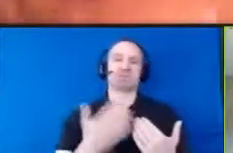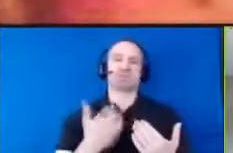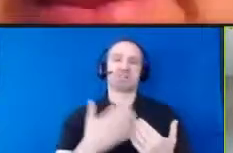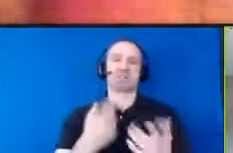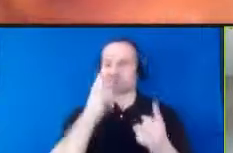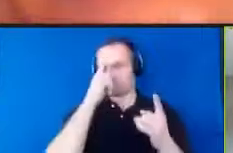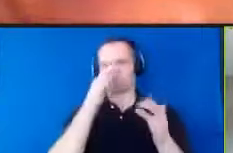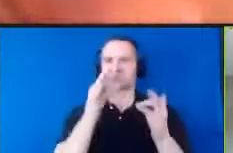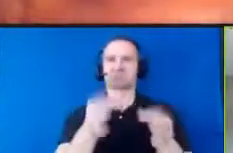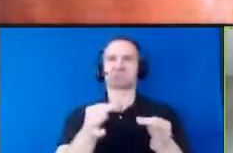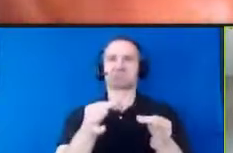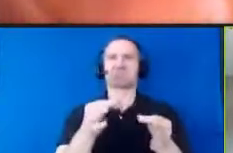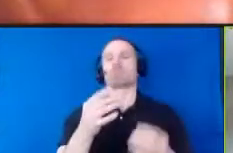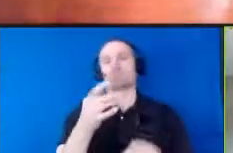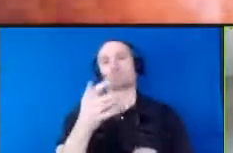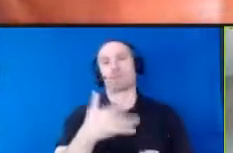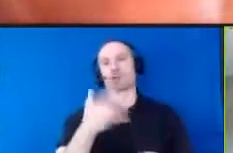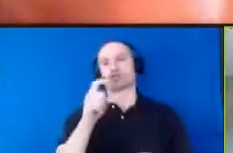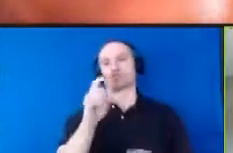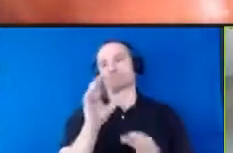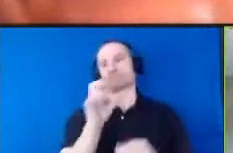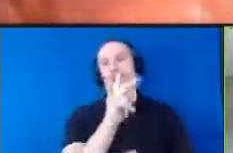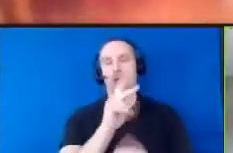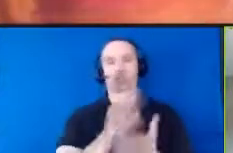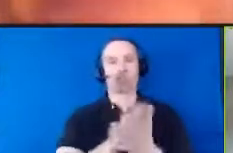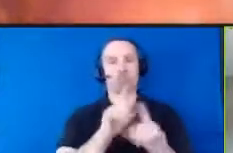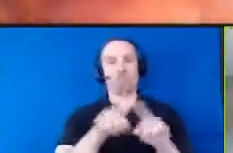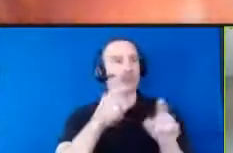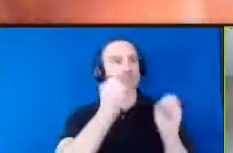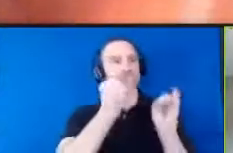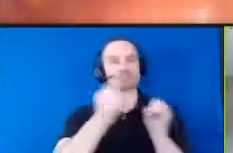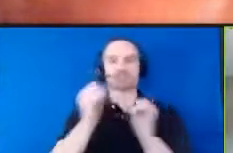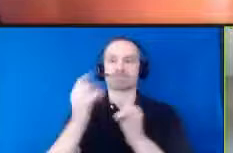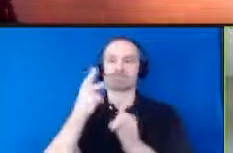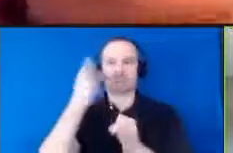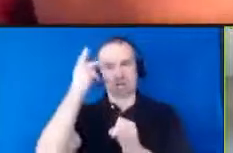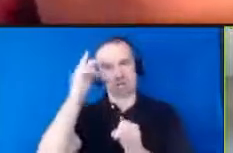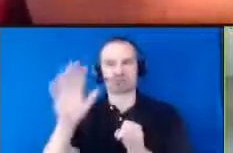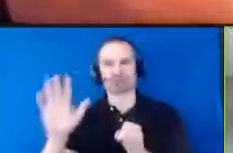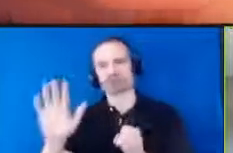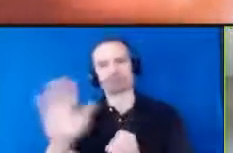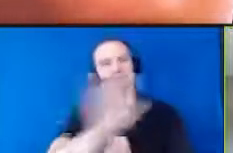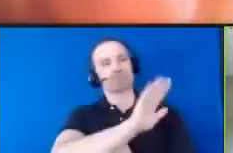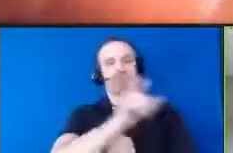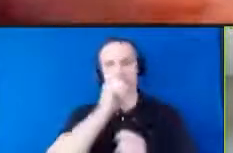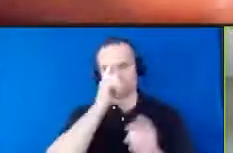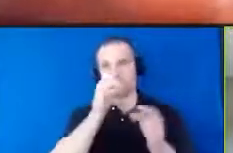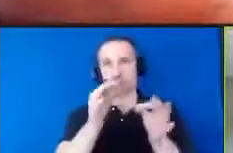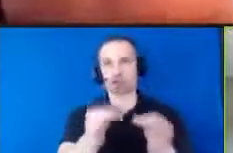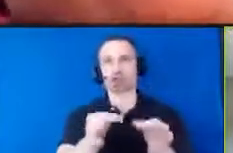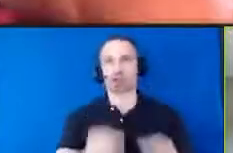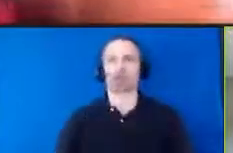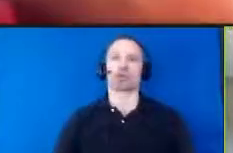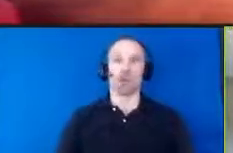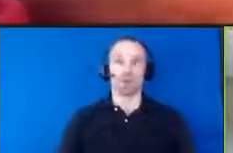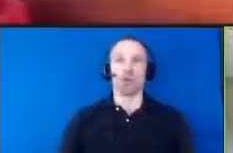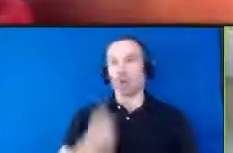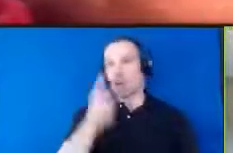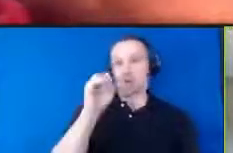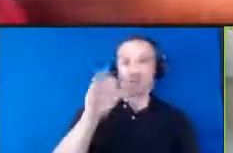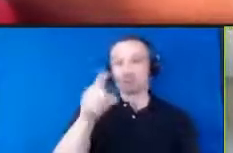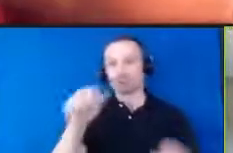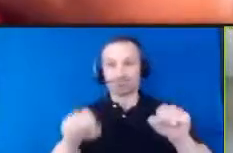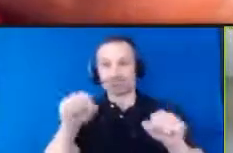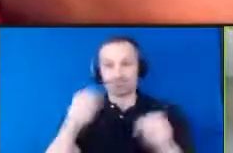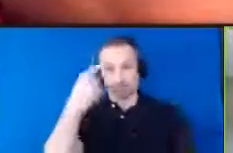school, but every parent has to make that decision. As far as deciding whether or not give your kids vaccines, I remember when